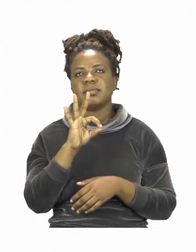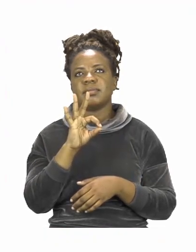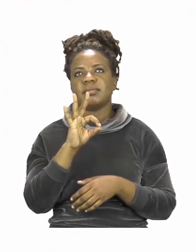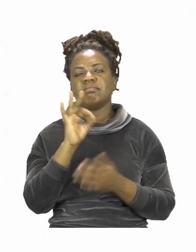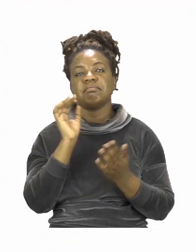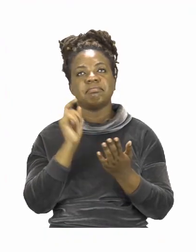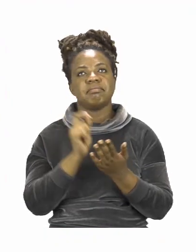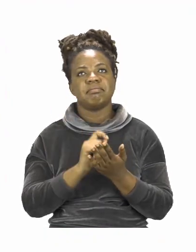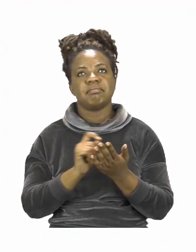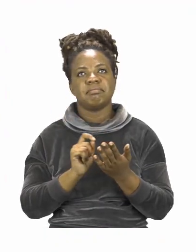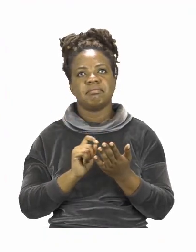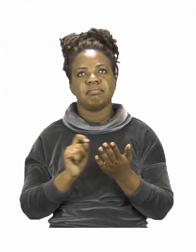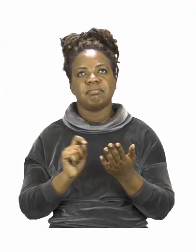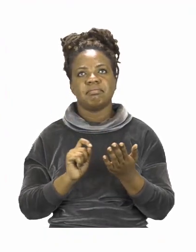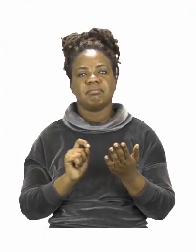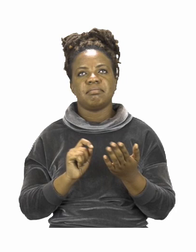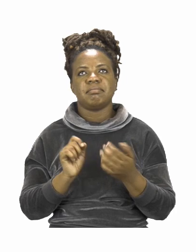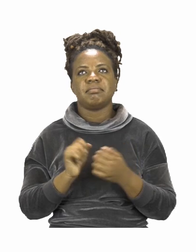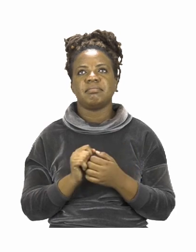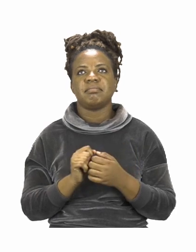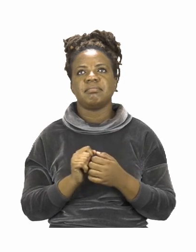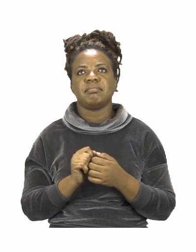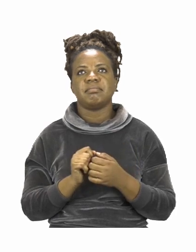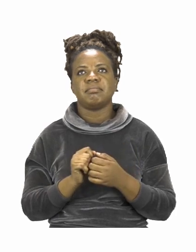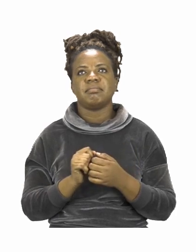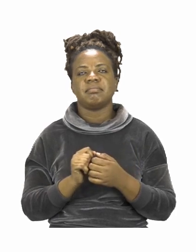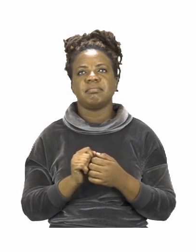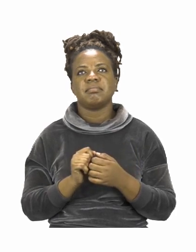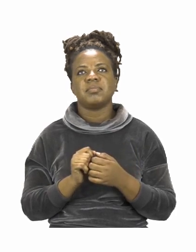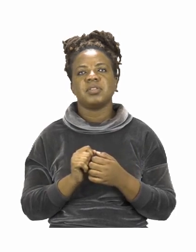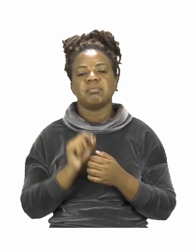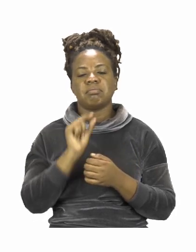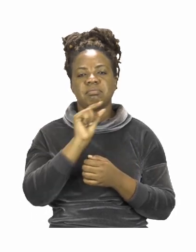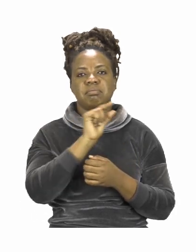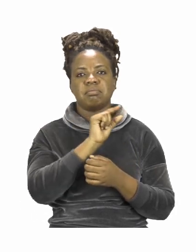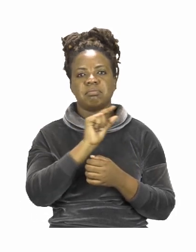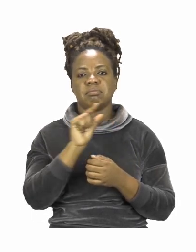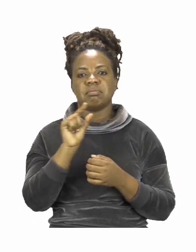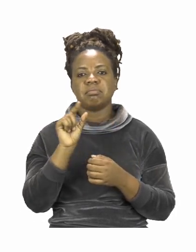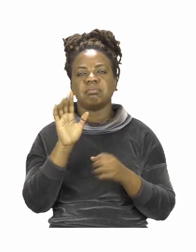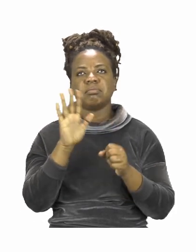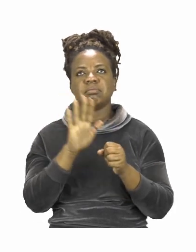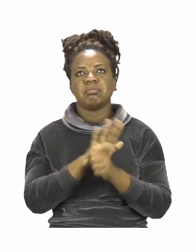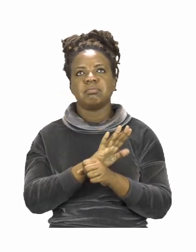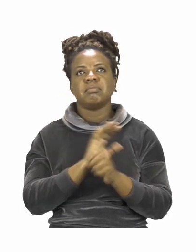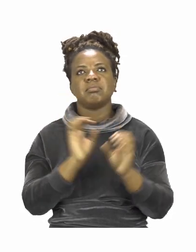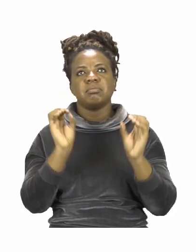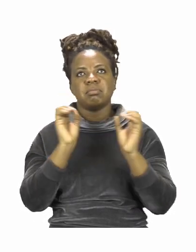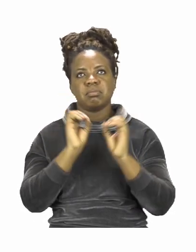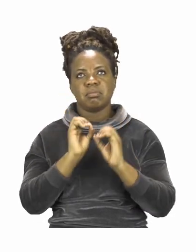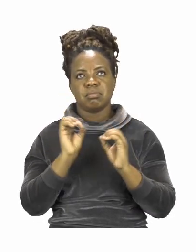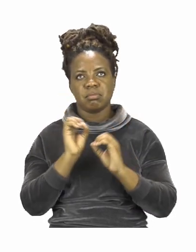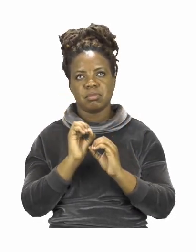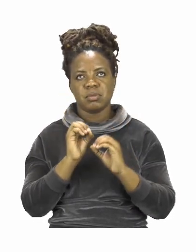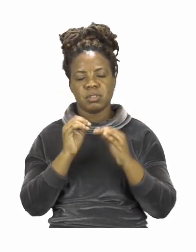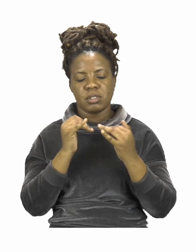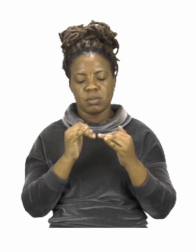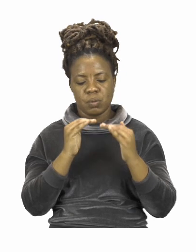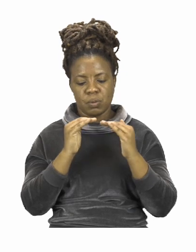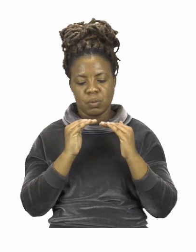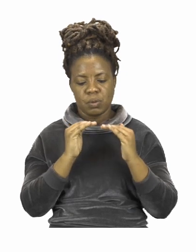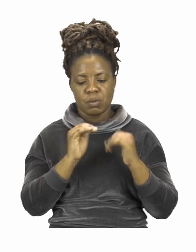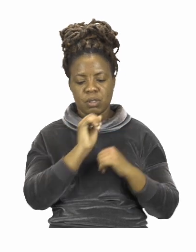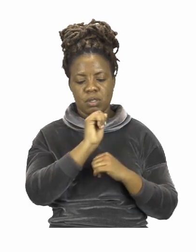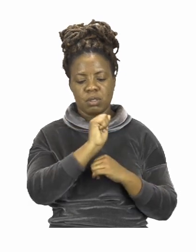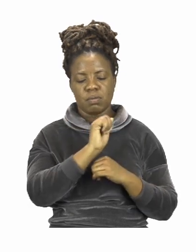some writing, and it is our job to complete the sentences by choosing the correct word. But